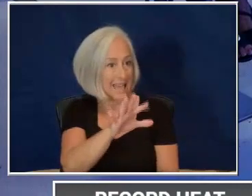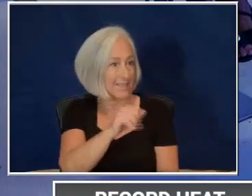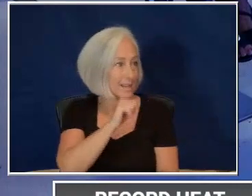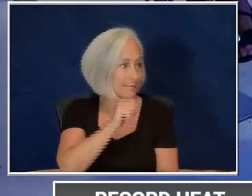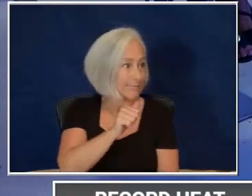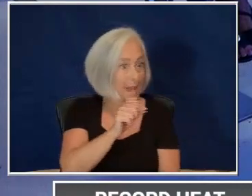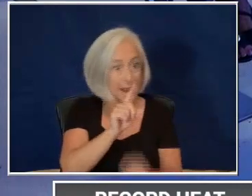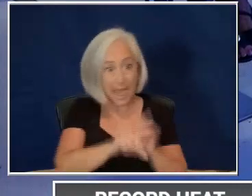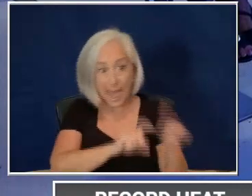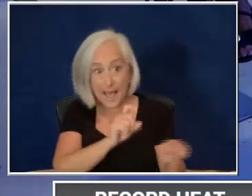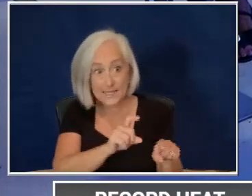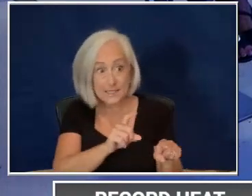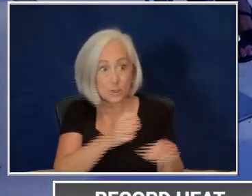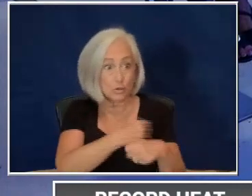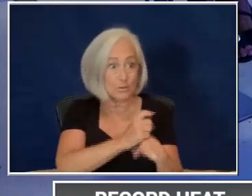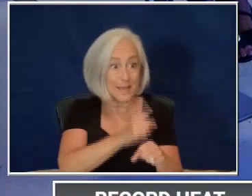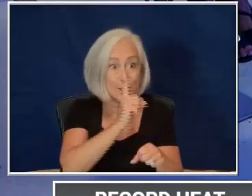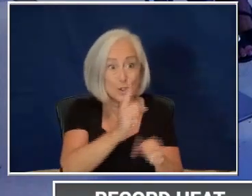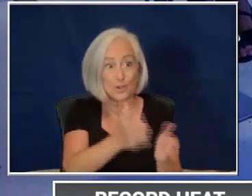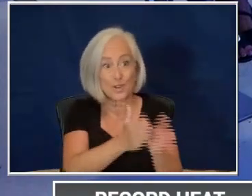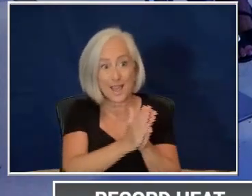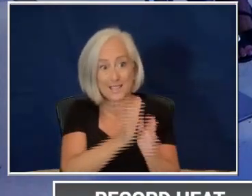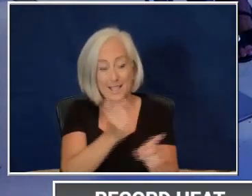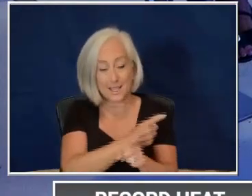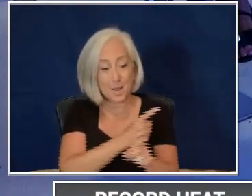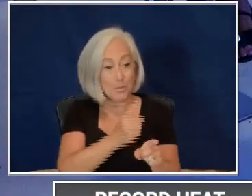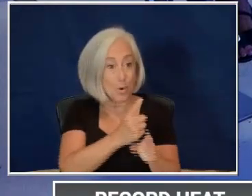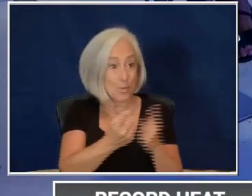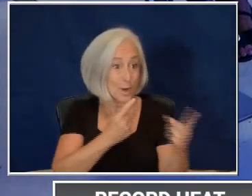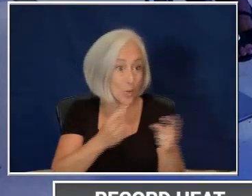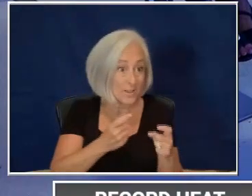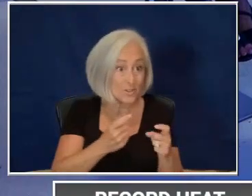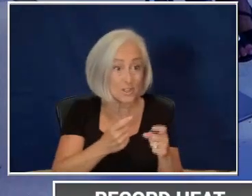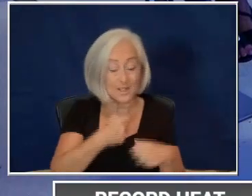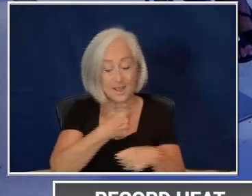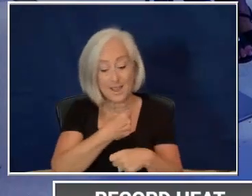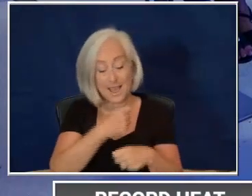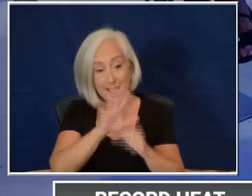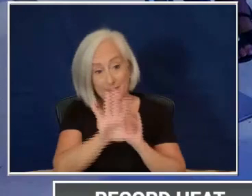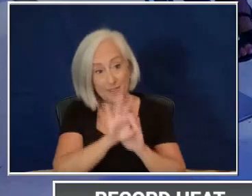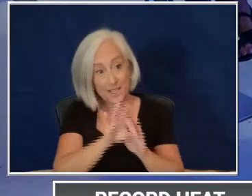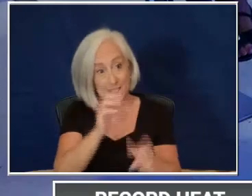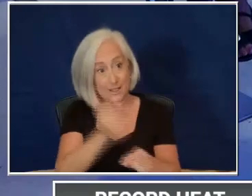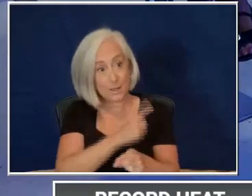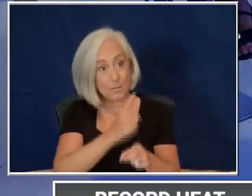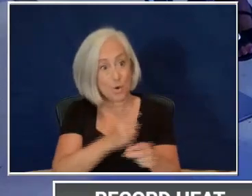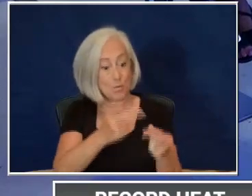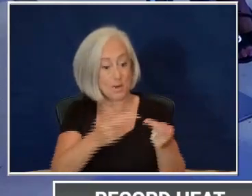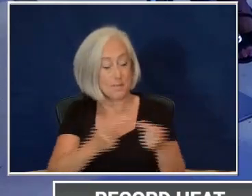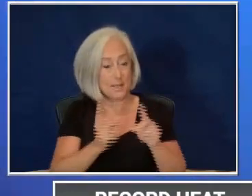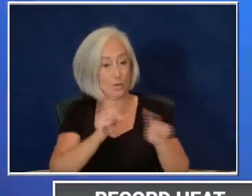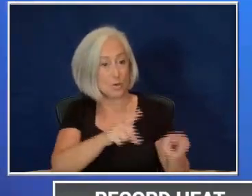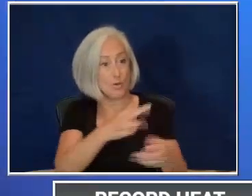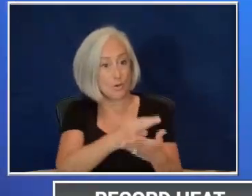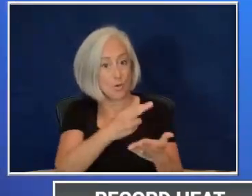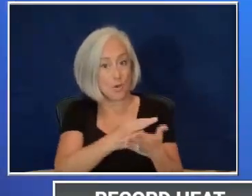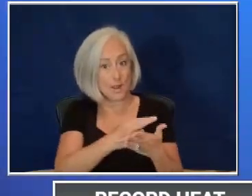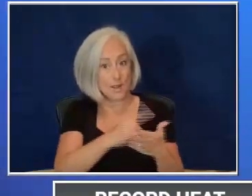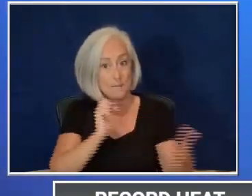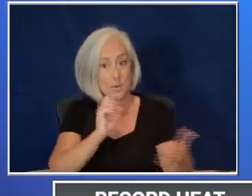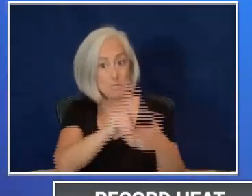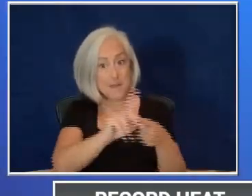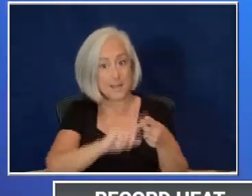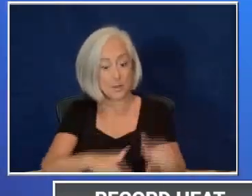just about making sure that they're asking the right questions and finding the right place to get back to life. Absolutely, absolutely. I think what makes